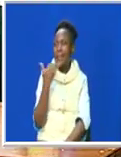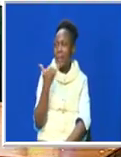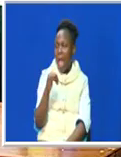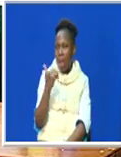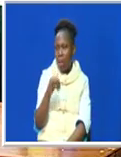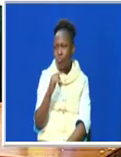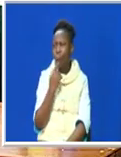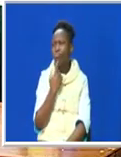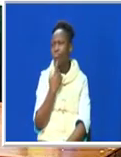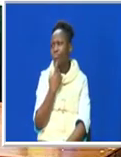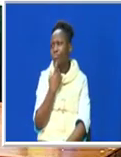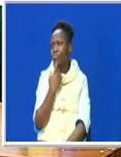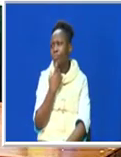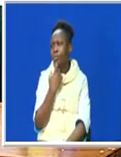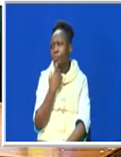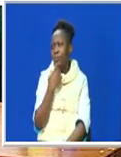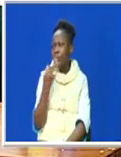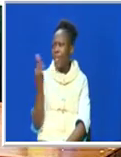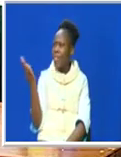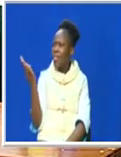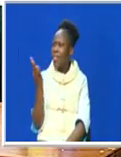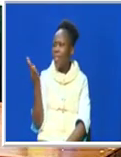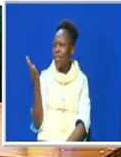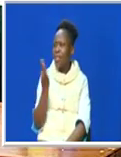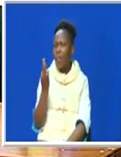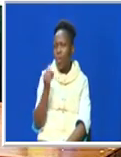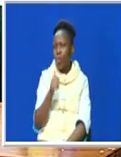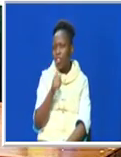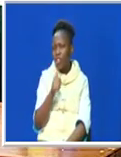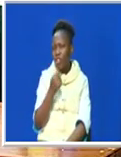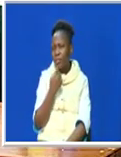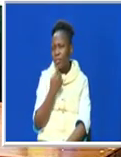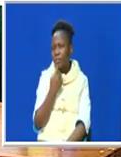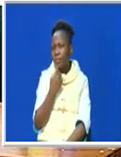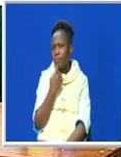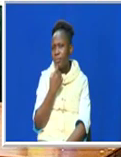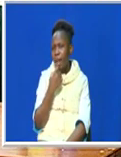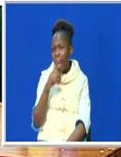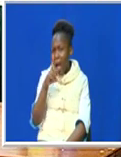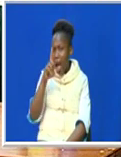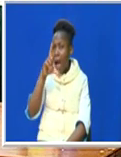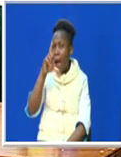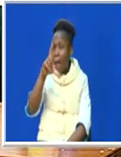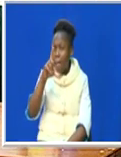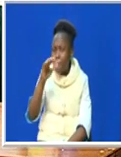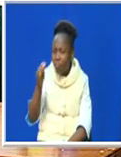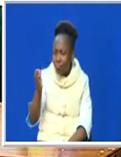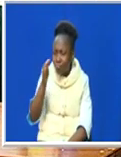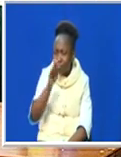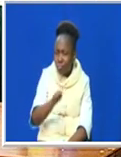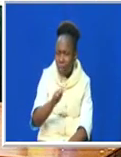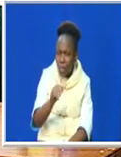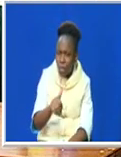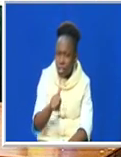cup. Of the three cups, which is bigger, or which